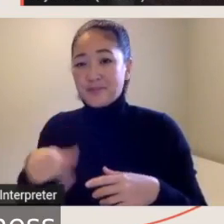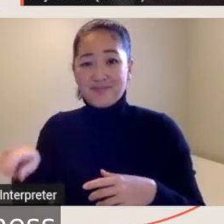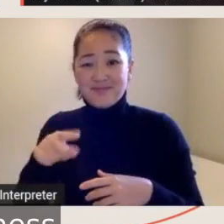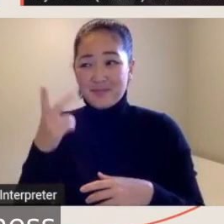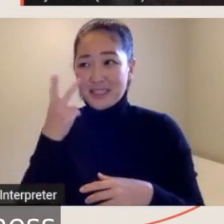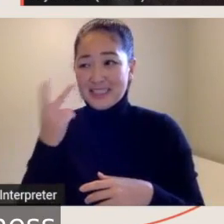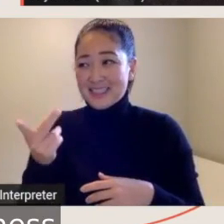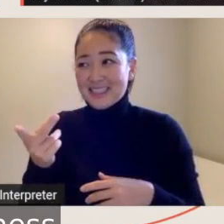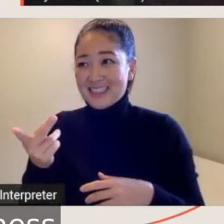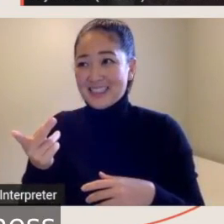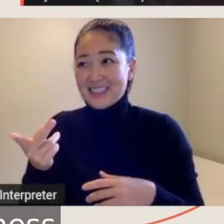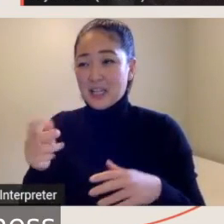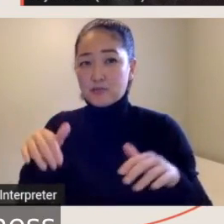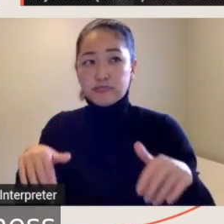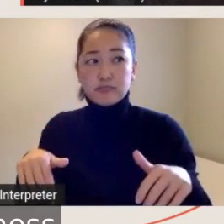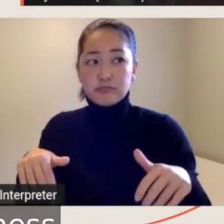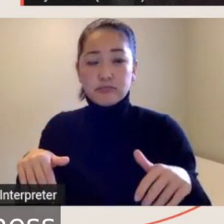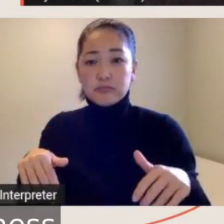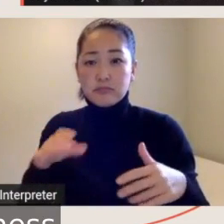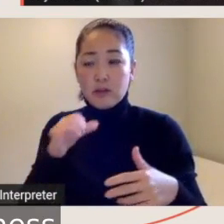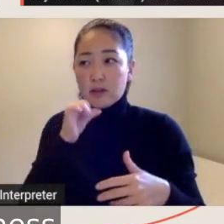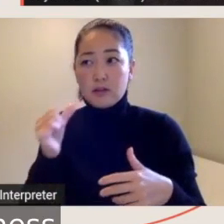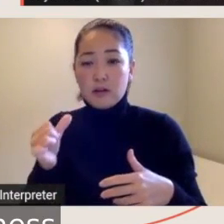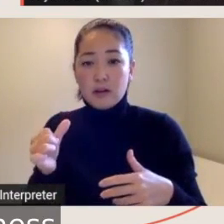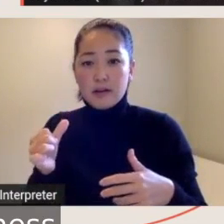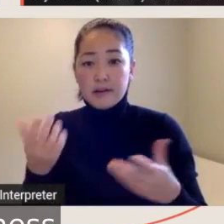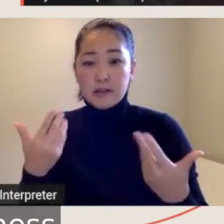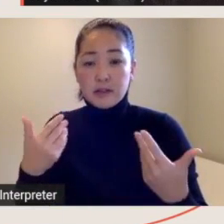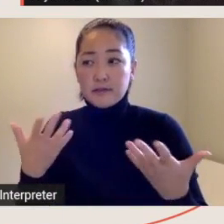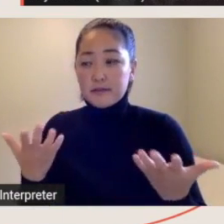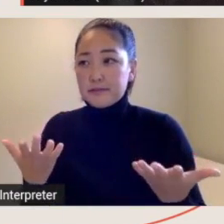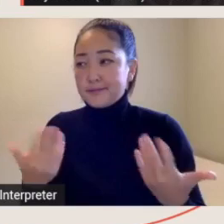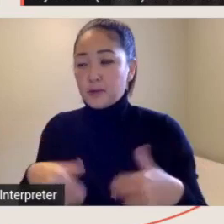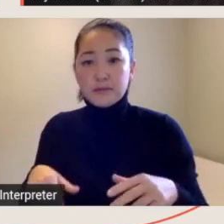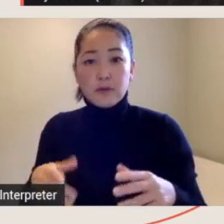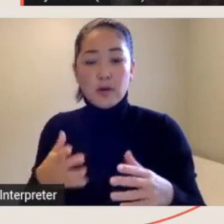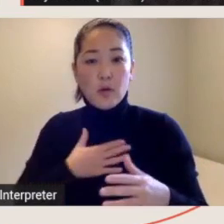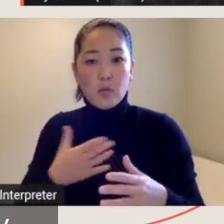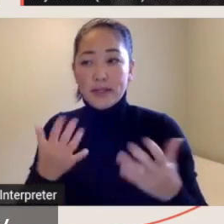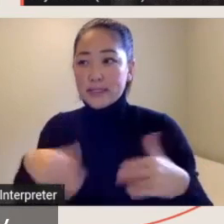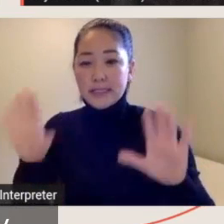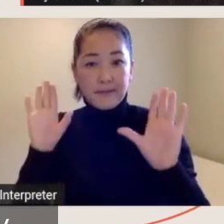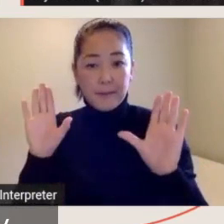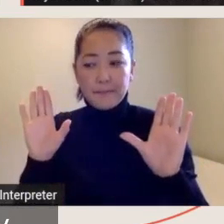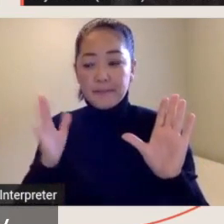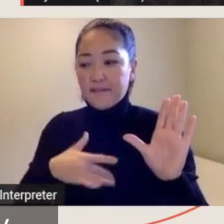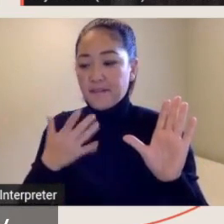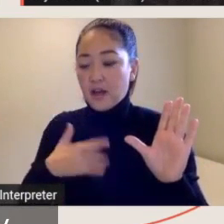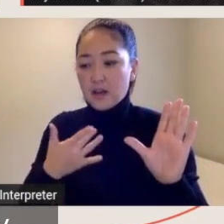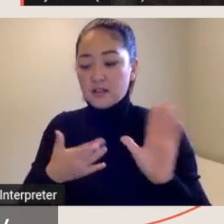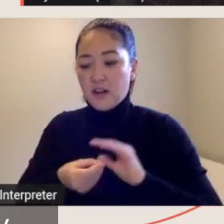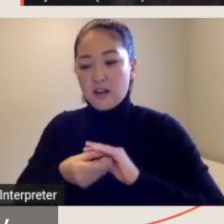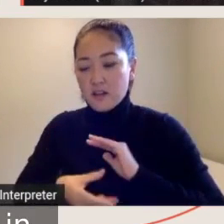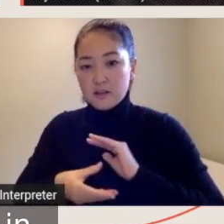a state of complete idleness, that they were not willing to take more efforts, or they were completely bogged down by